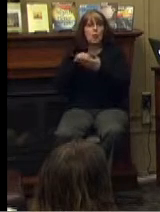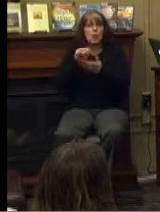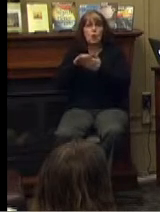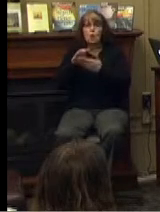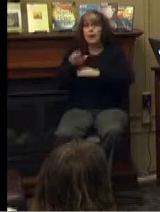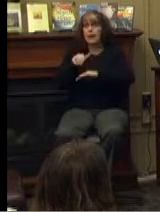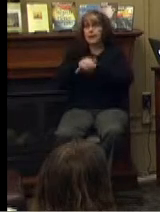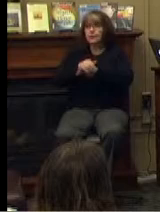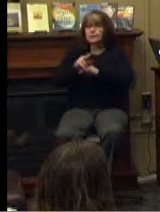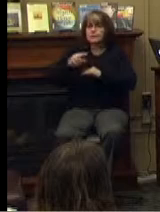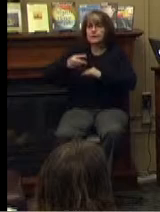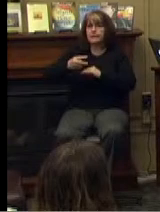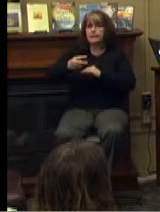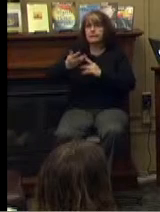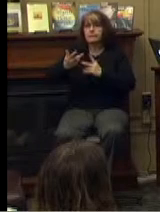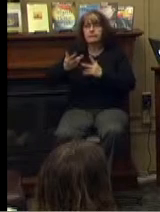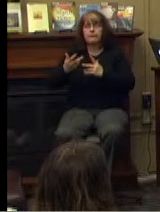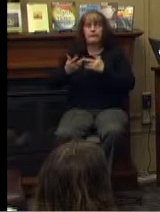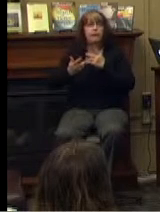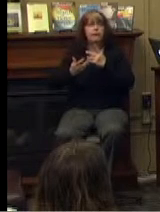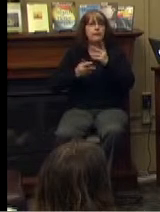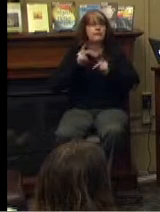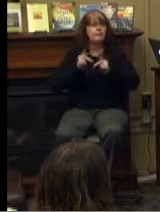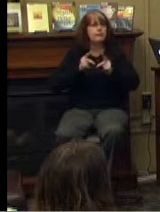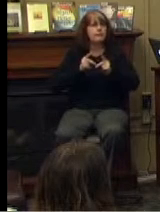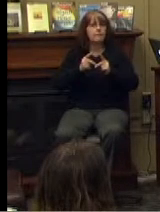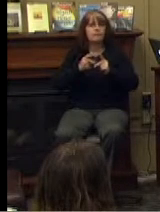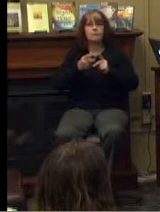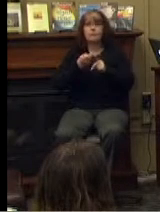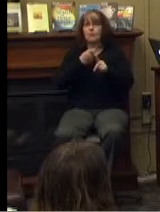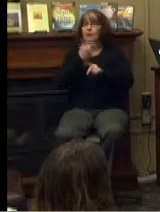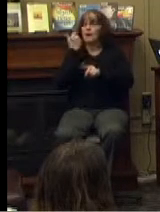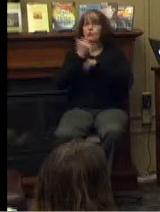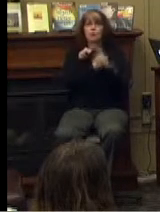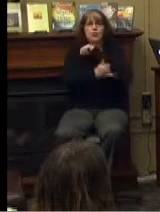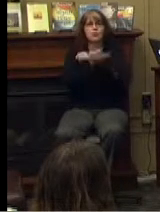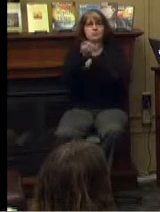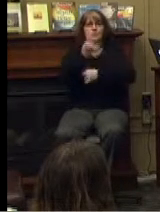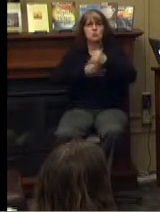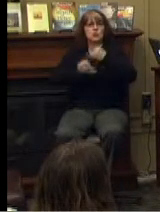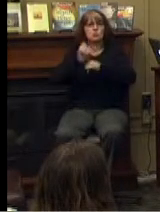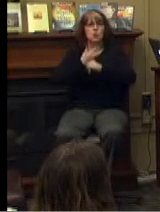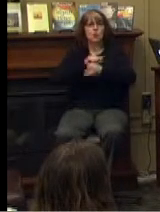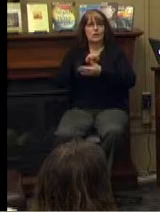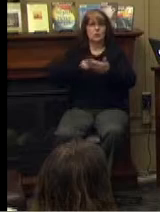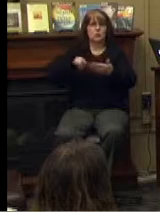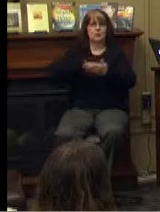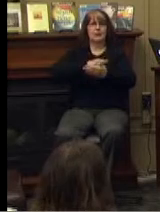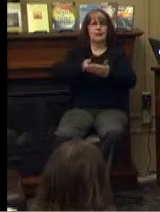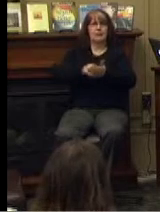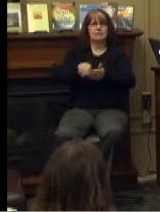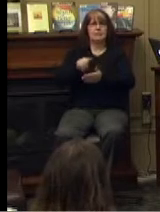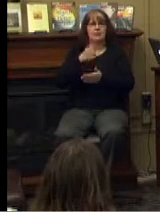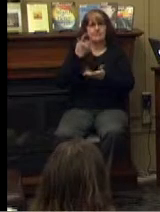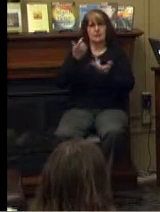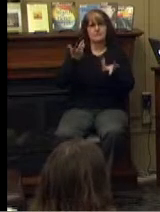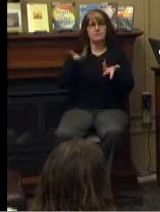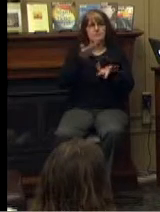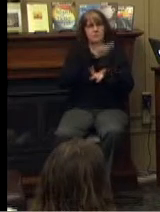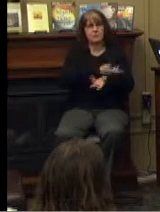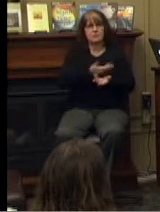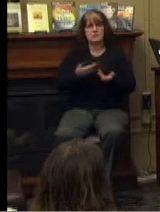second language learners, people who are international, that we are discriminated against because of those things. They're marginalized because of